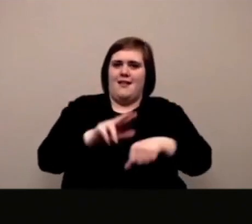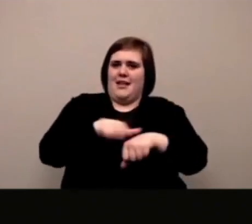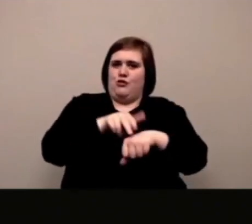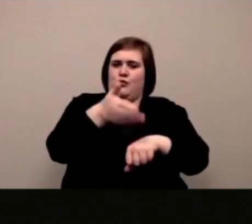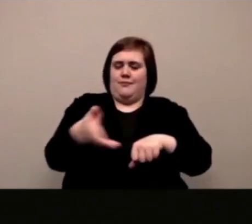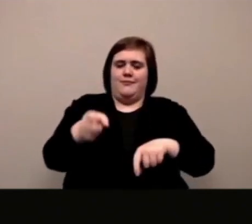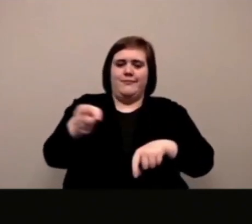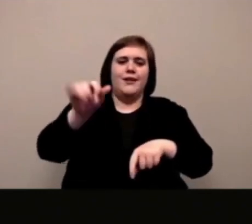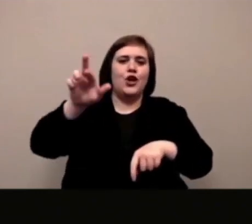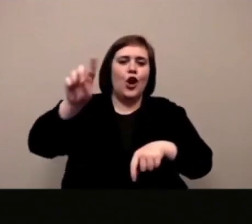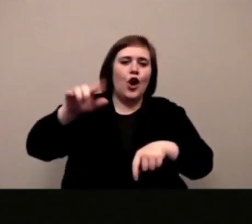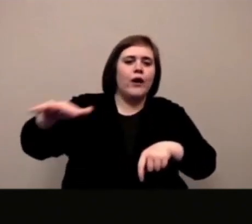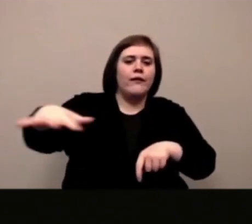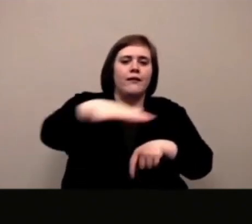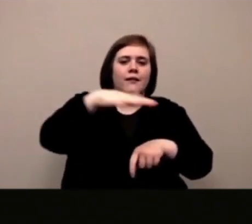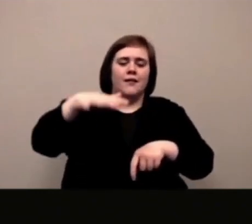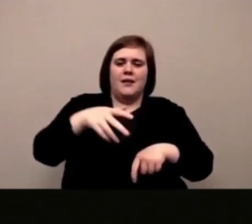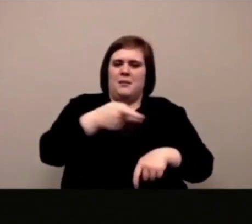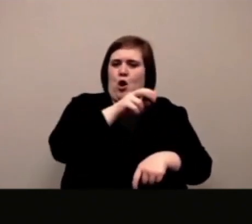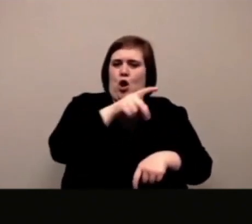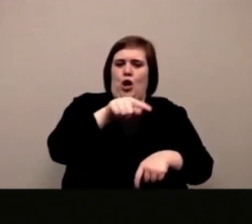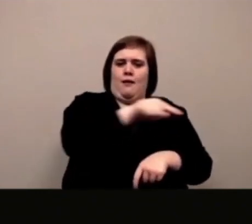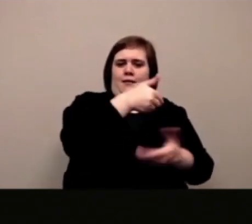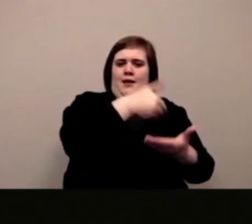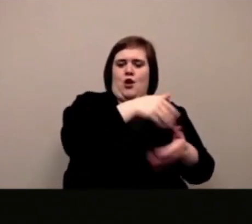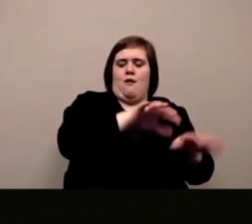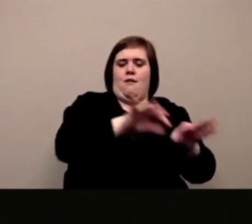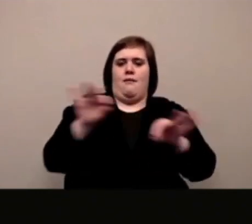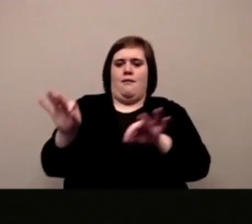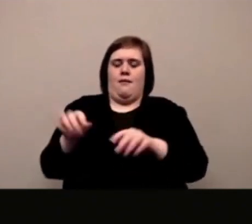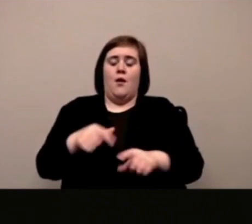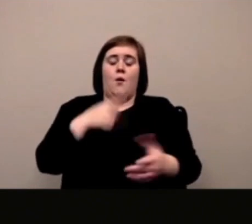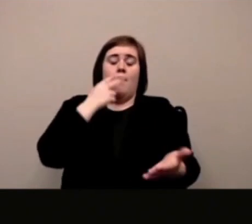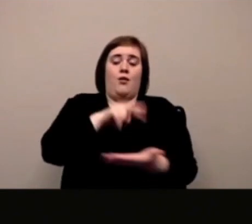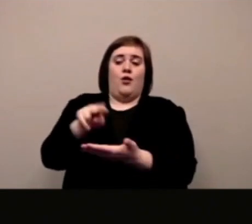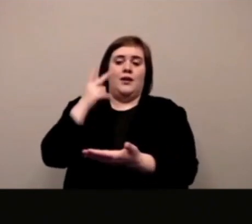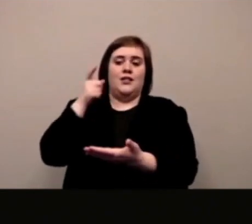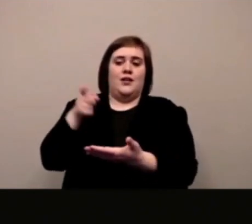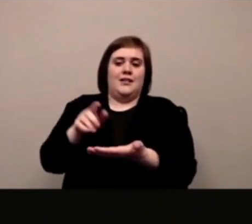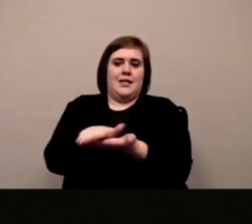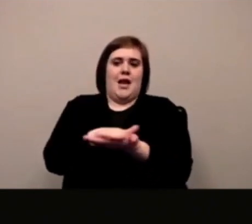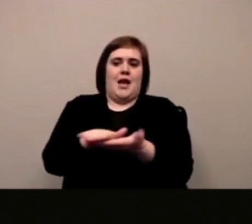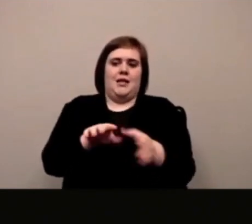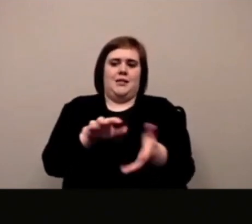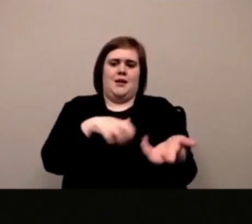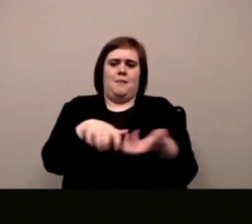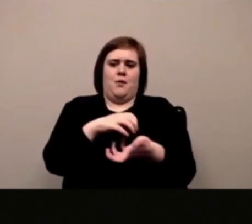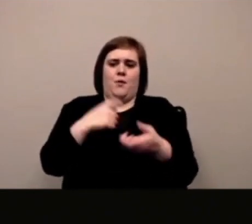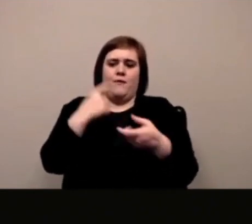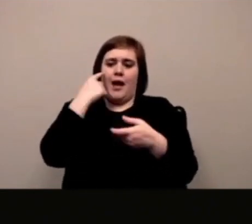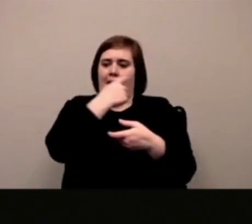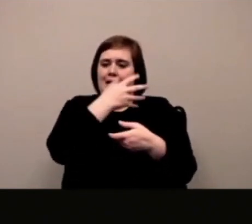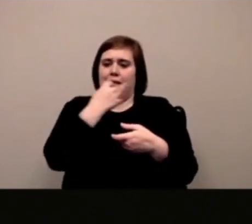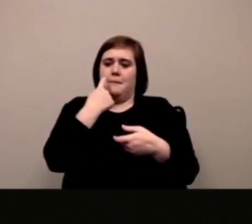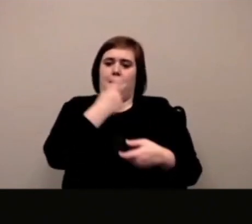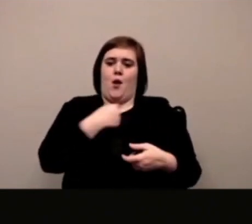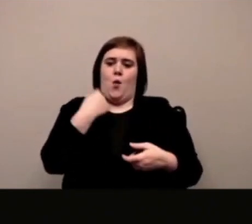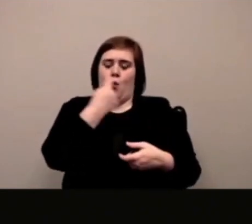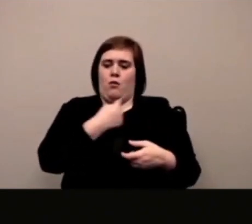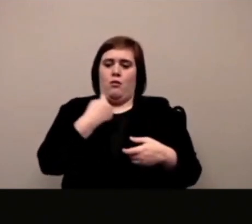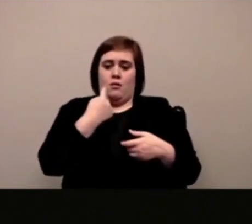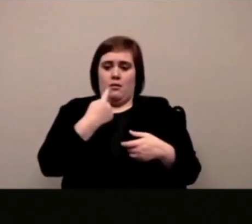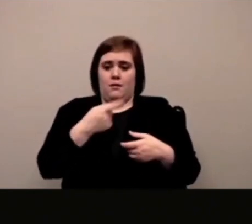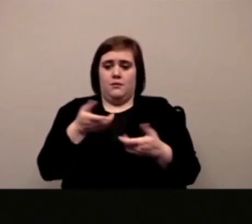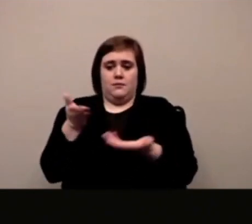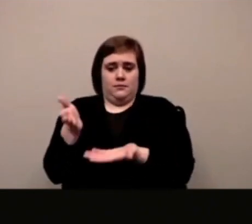the yard or in the park nearby. But I did just look over and saw this nice combo of eyes and mouth that are quite,